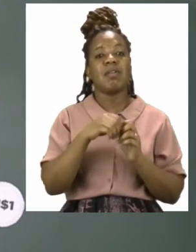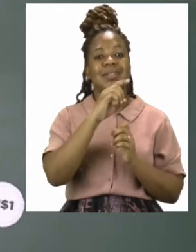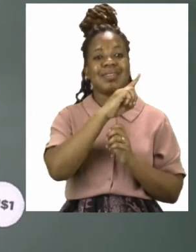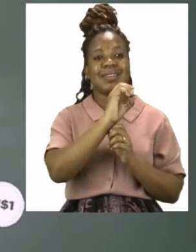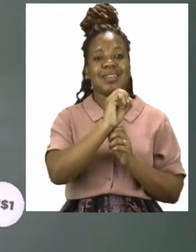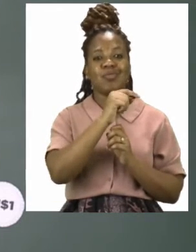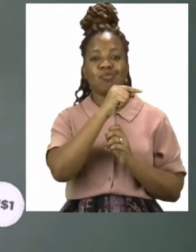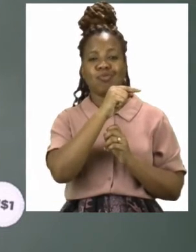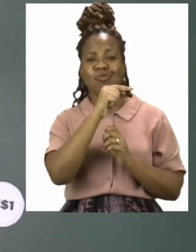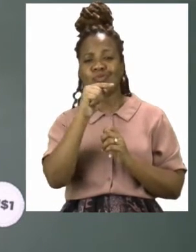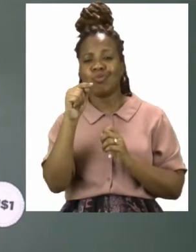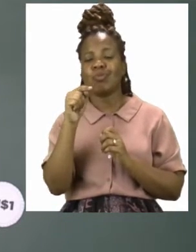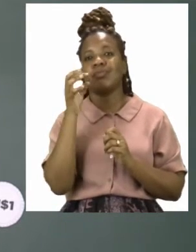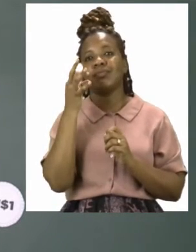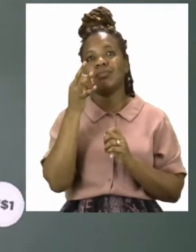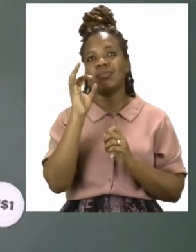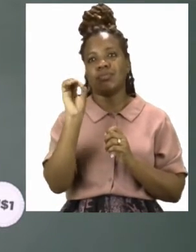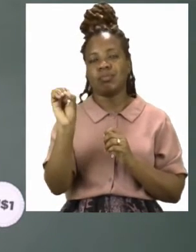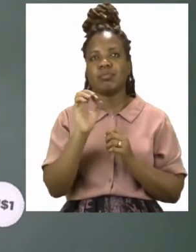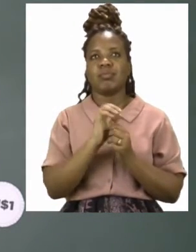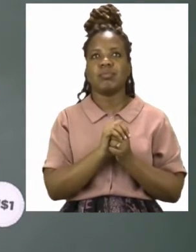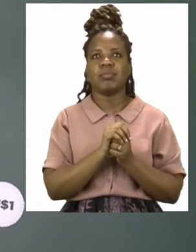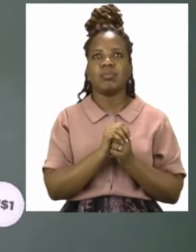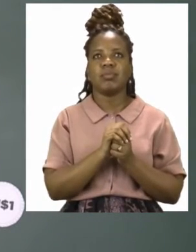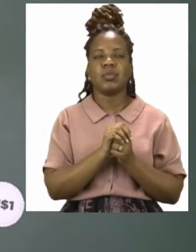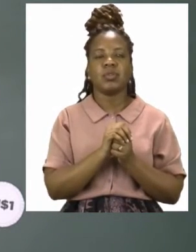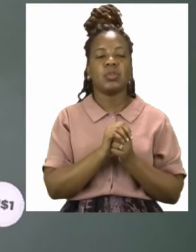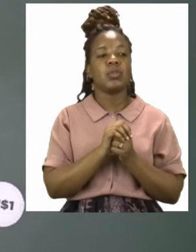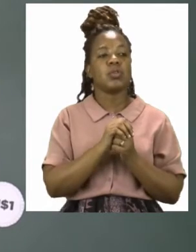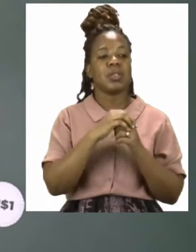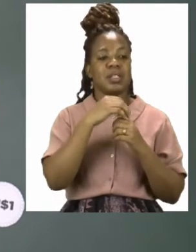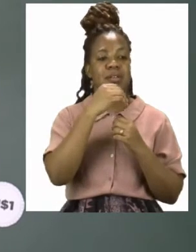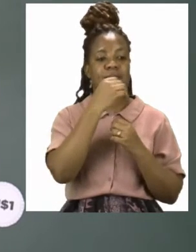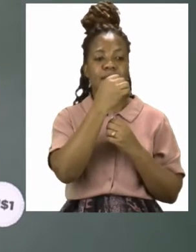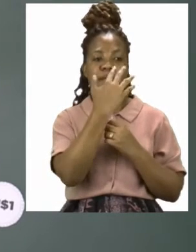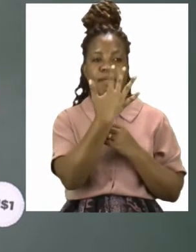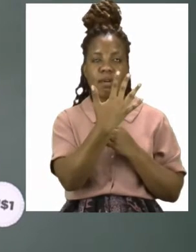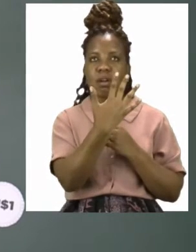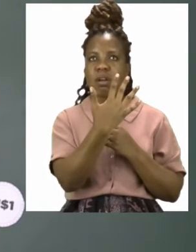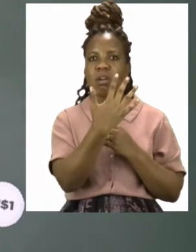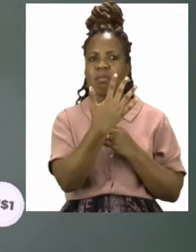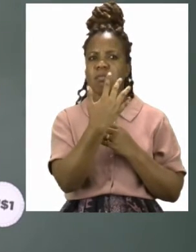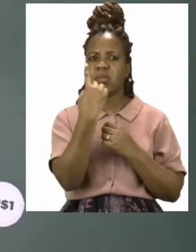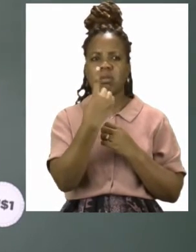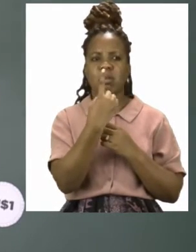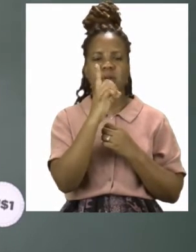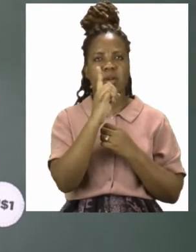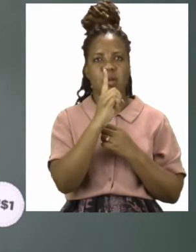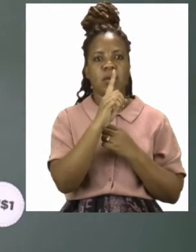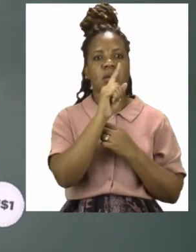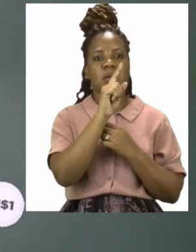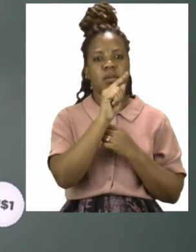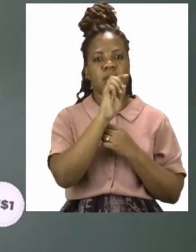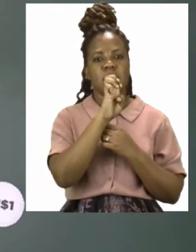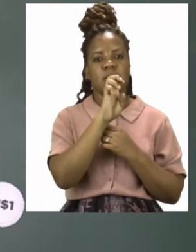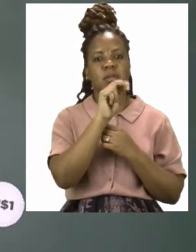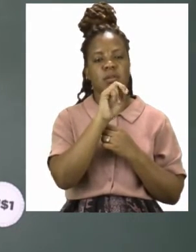has a five, but five cannot sit alone for tens. Instead, it needs a zero.